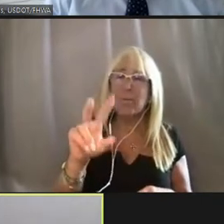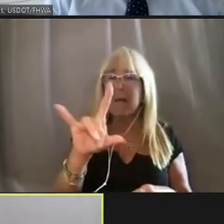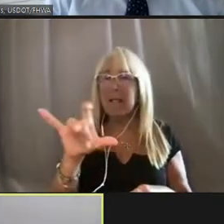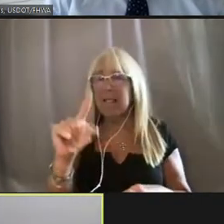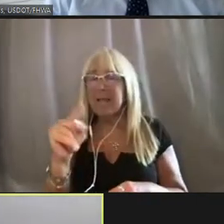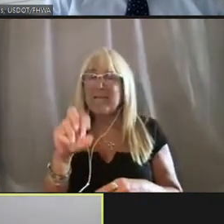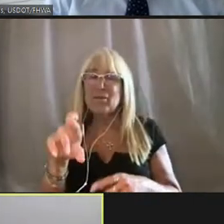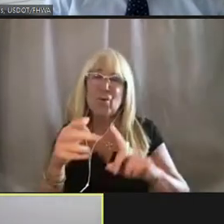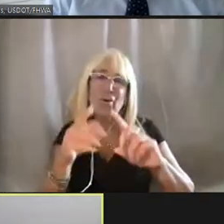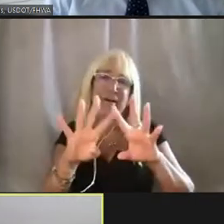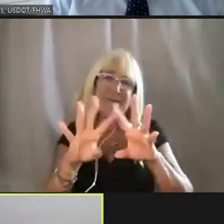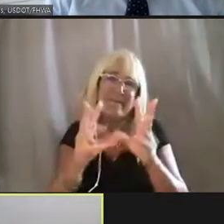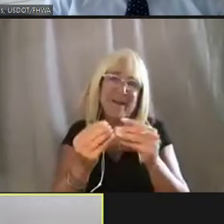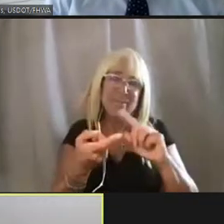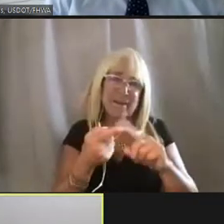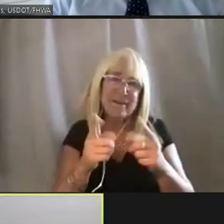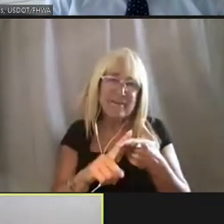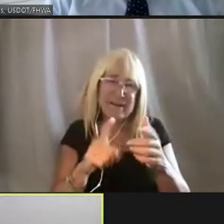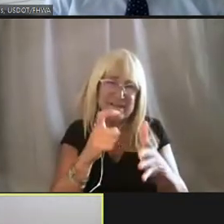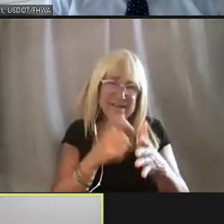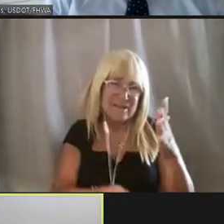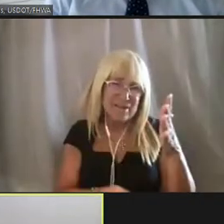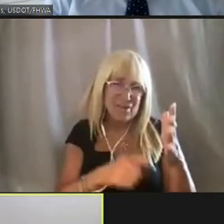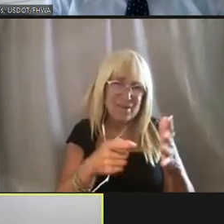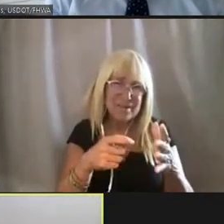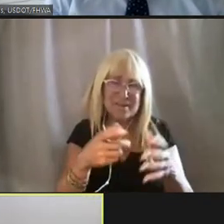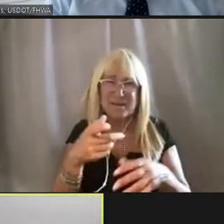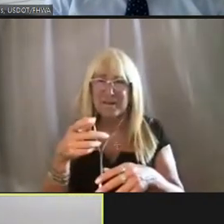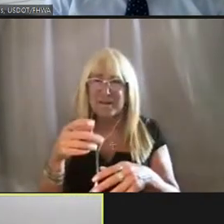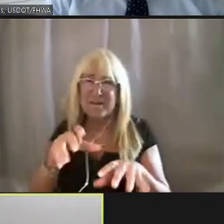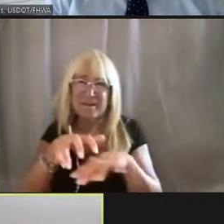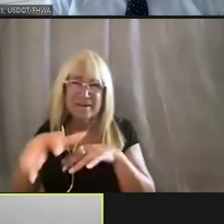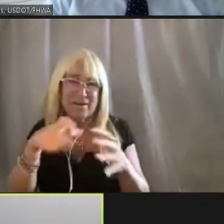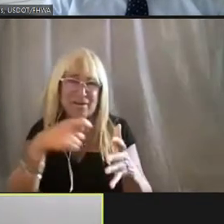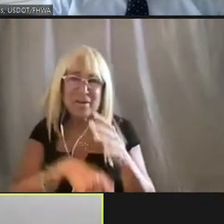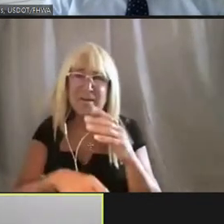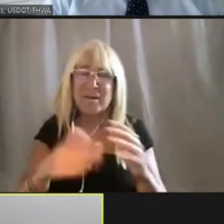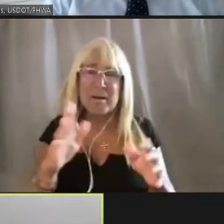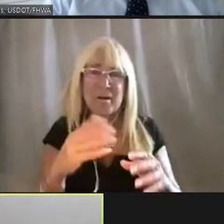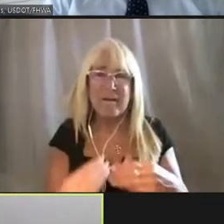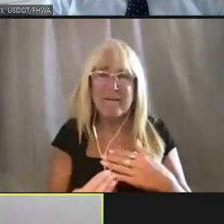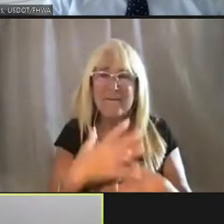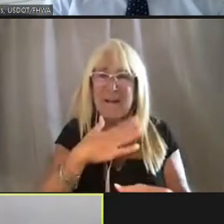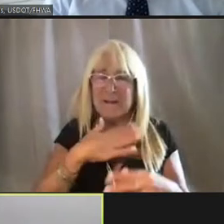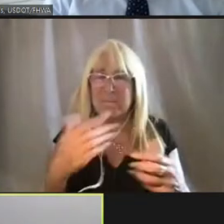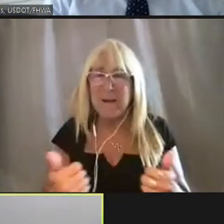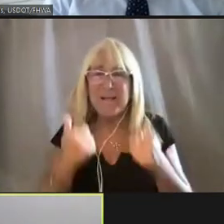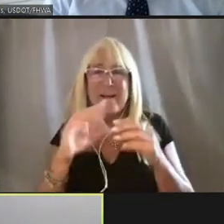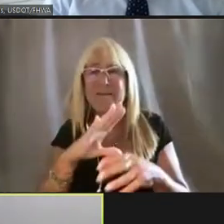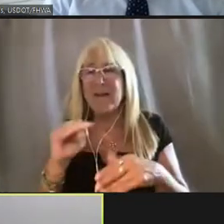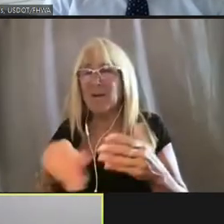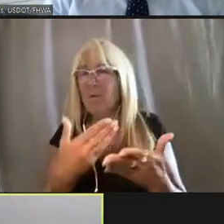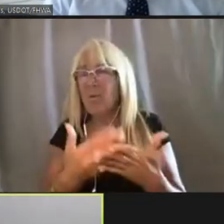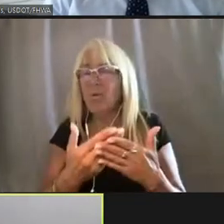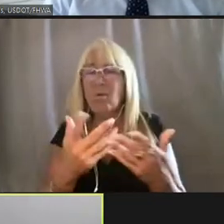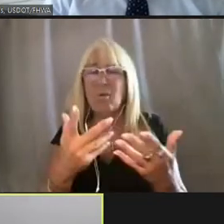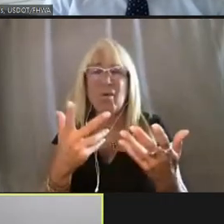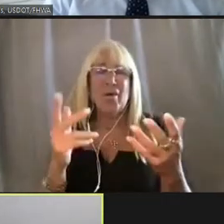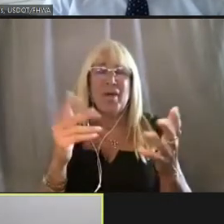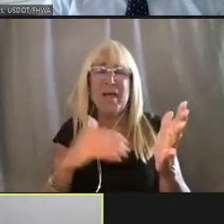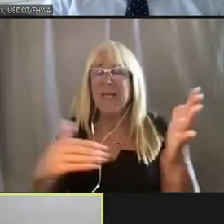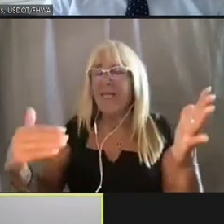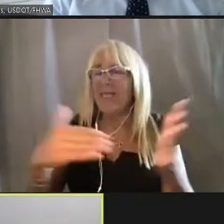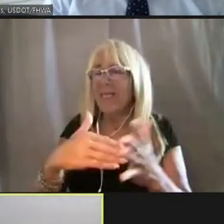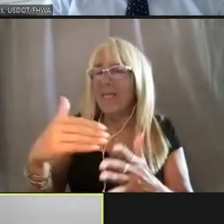things to me congestion tooling will have an adverse impact on my life and those of thousands of numbers of New Yorkers of Mobility disabilities